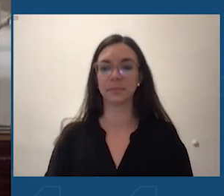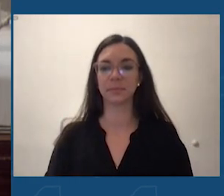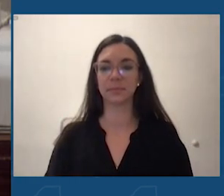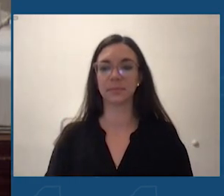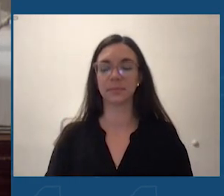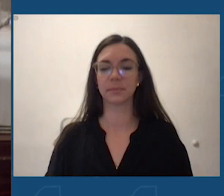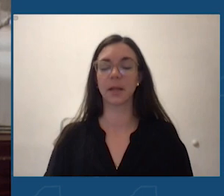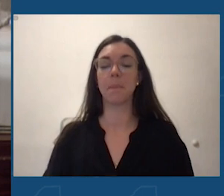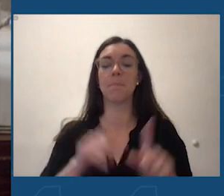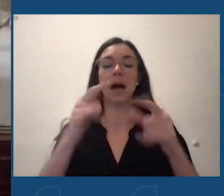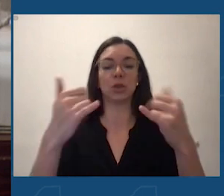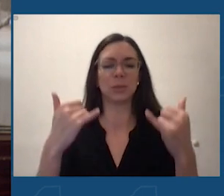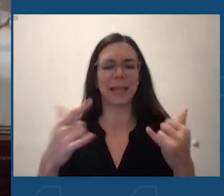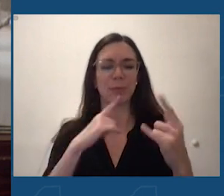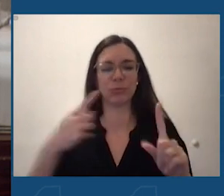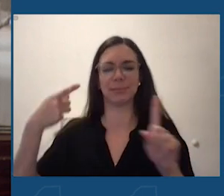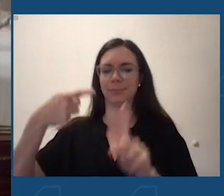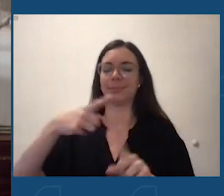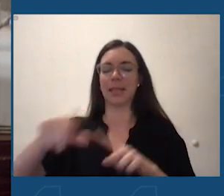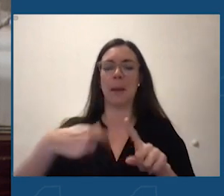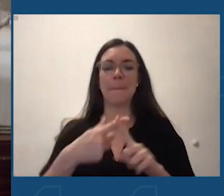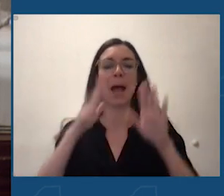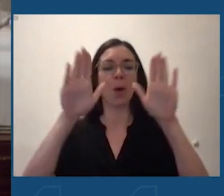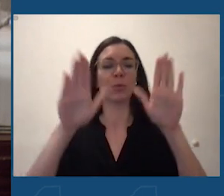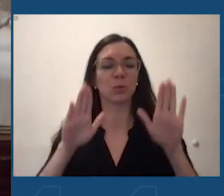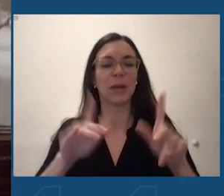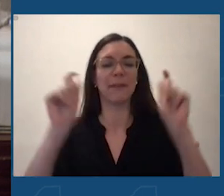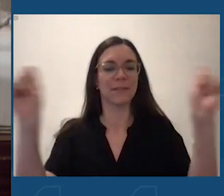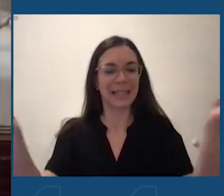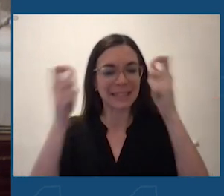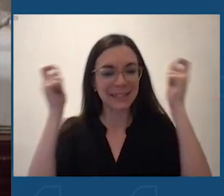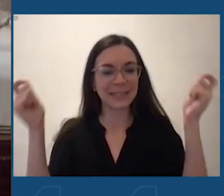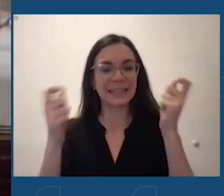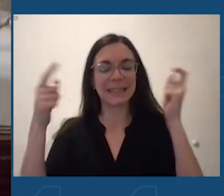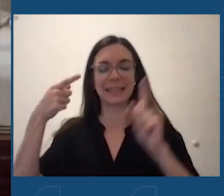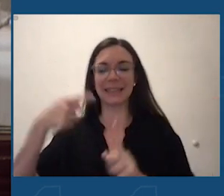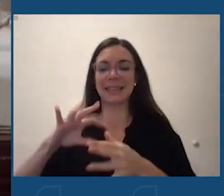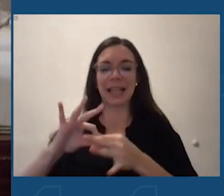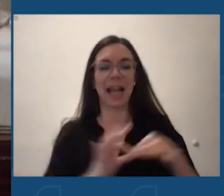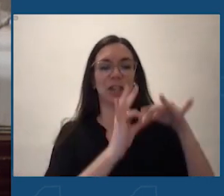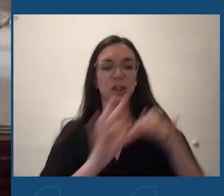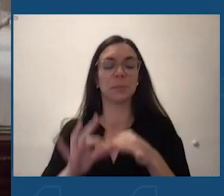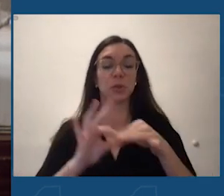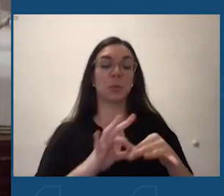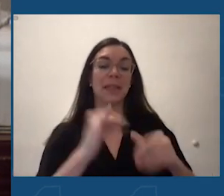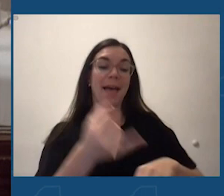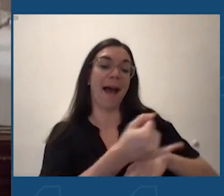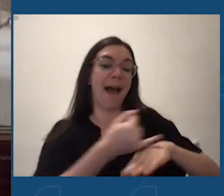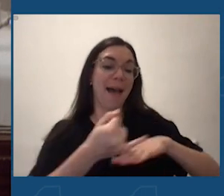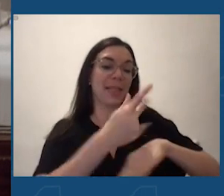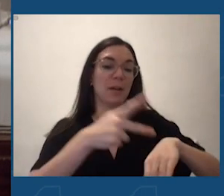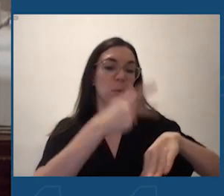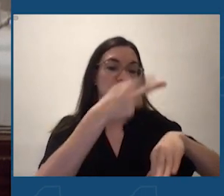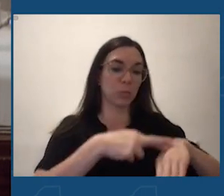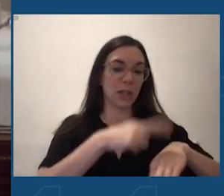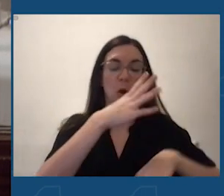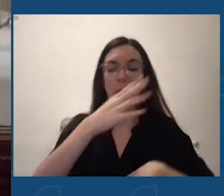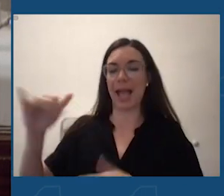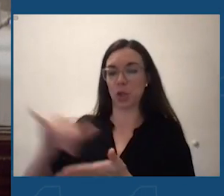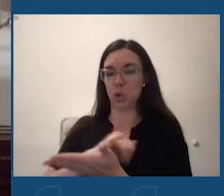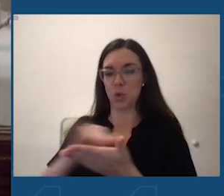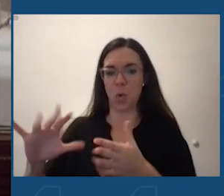But today is really about great festivities. This is the connection between the island of Puerto Rico and New York. And this connection